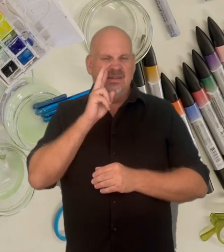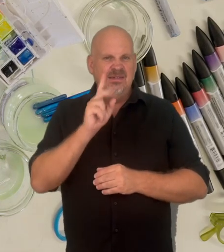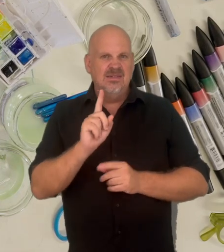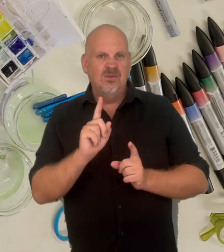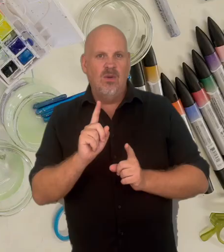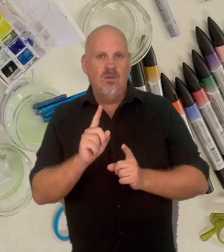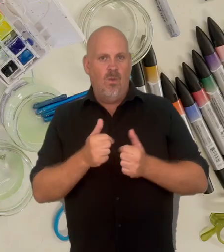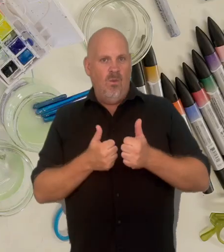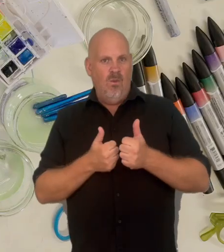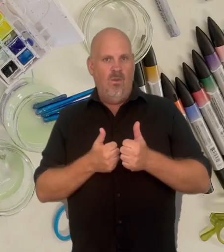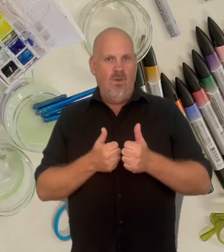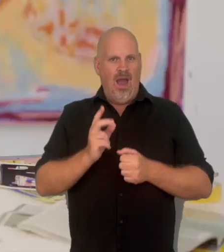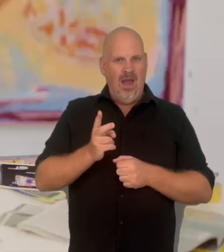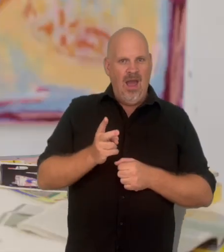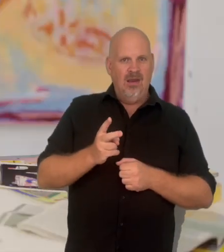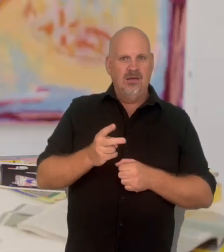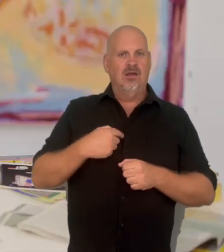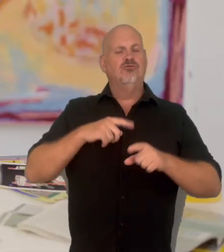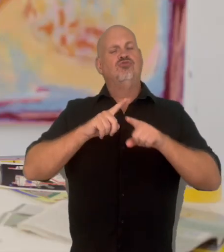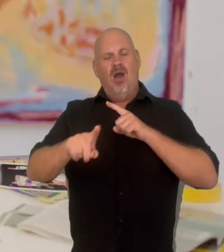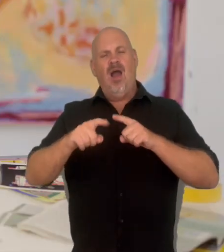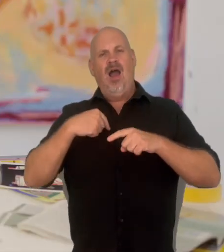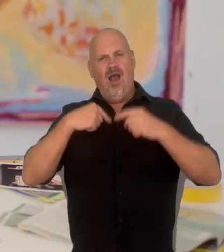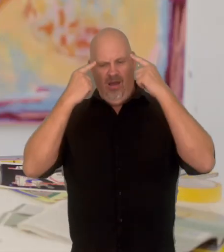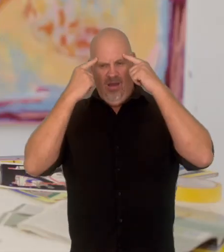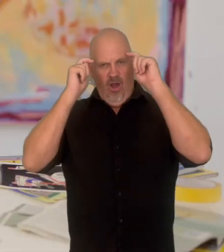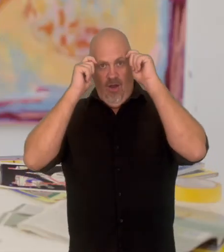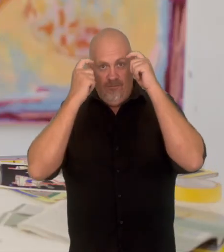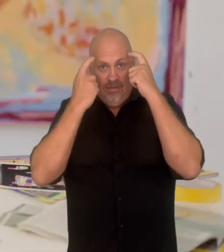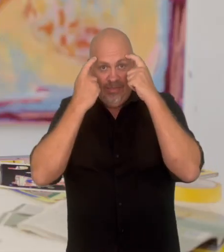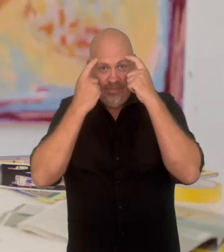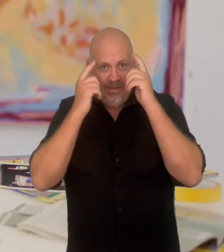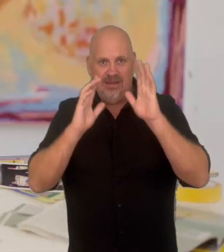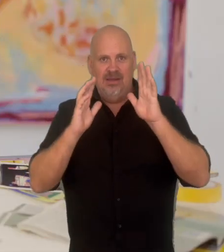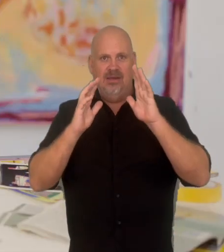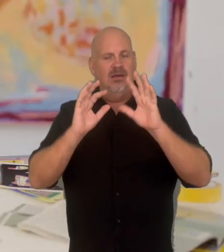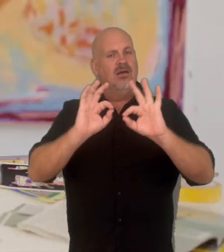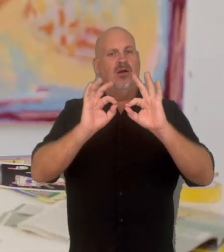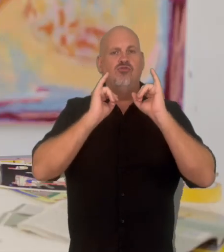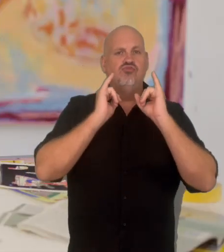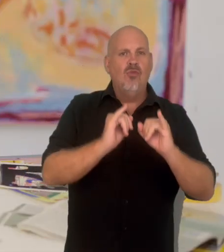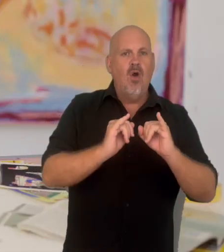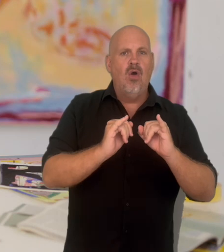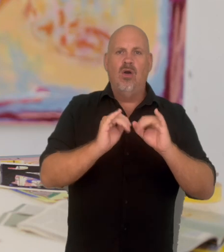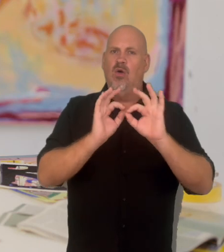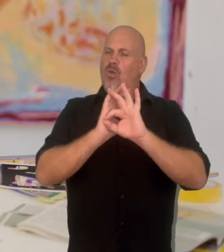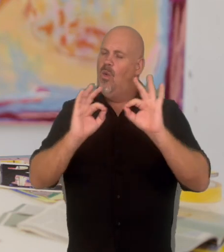And again, I'm trying to switch off and not overthink this. There's no wrong